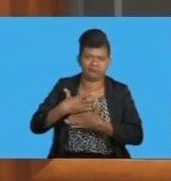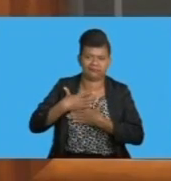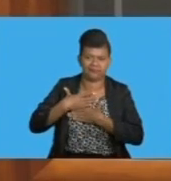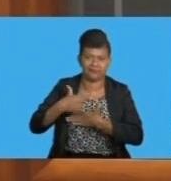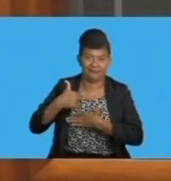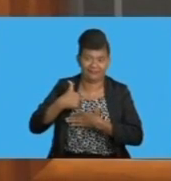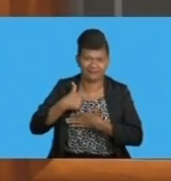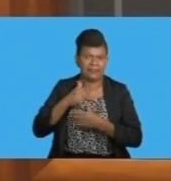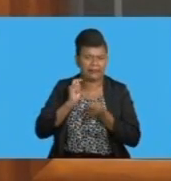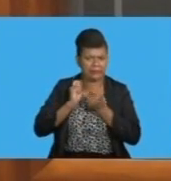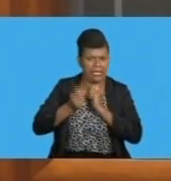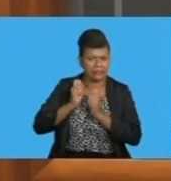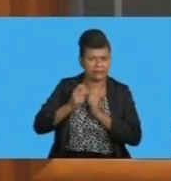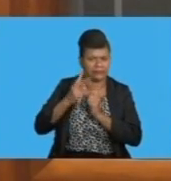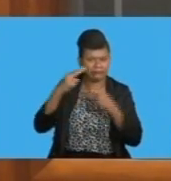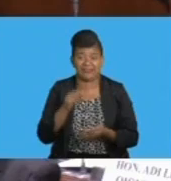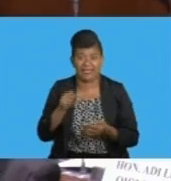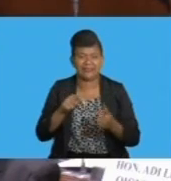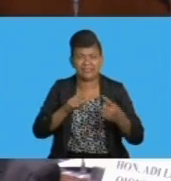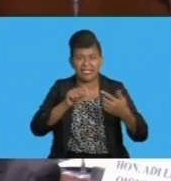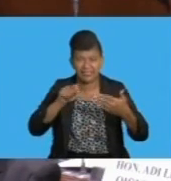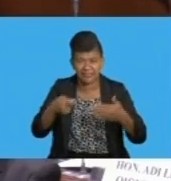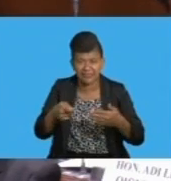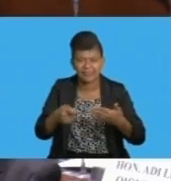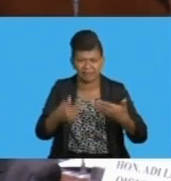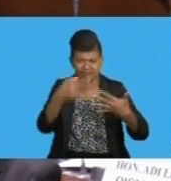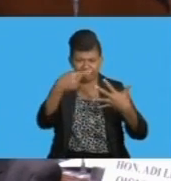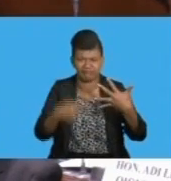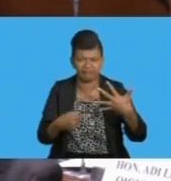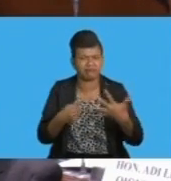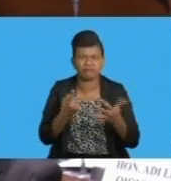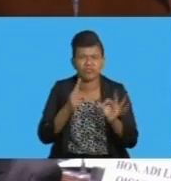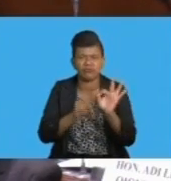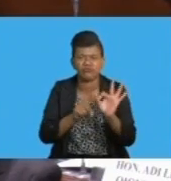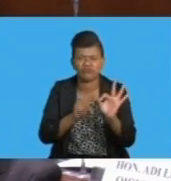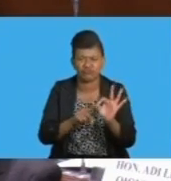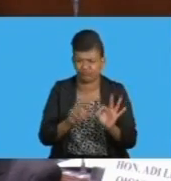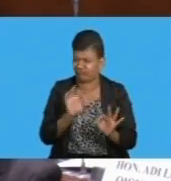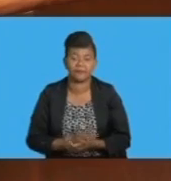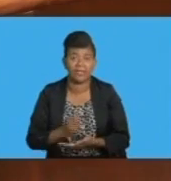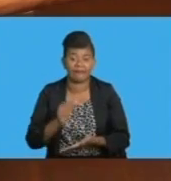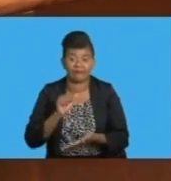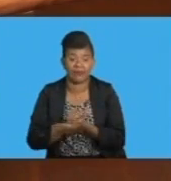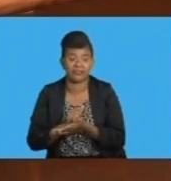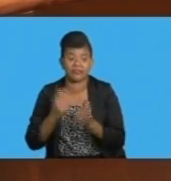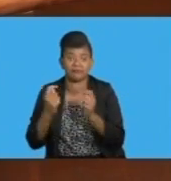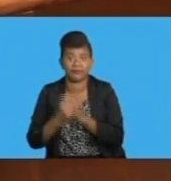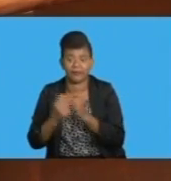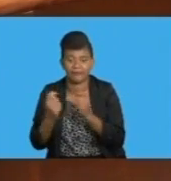the leader of opposition and his members could not get the law right, even when asking questions.